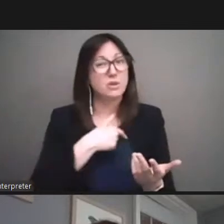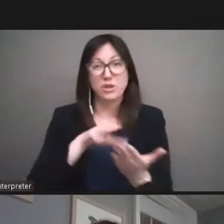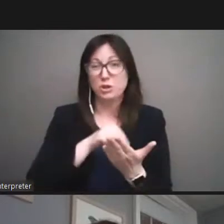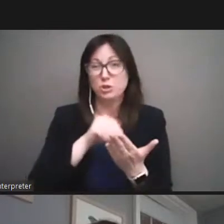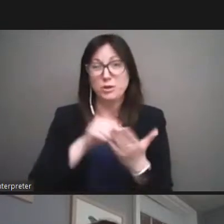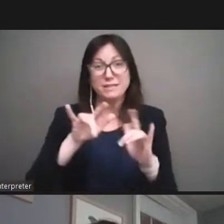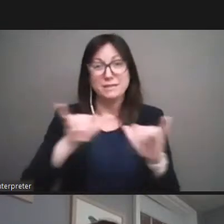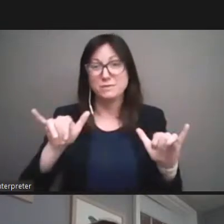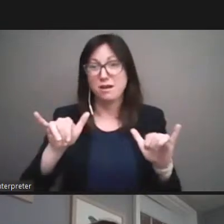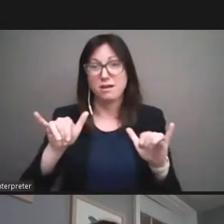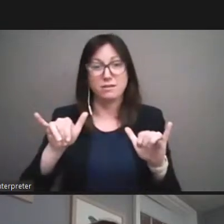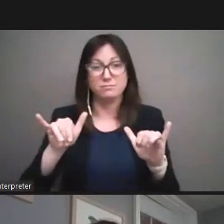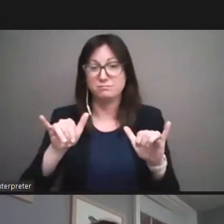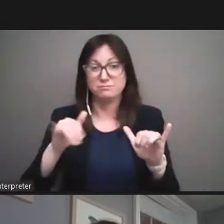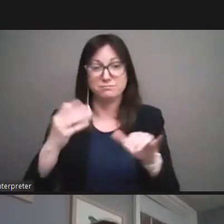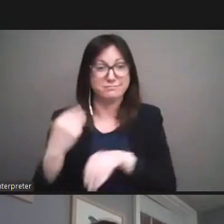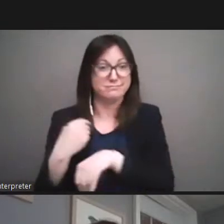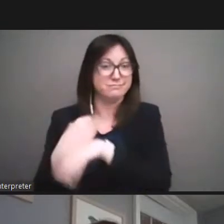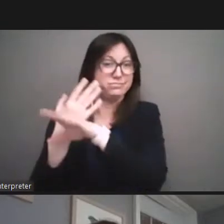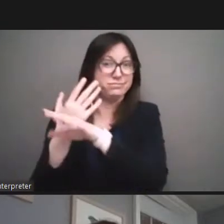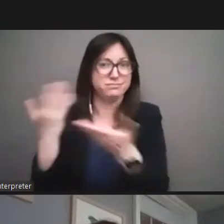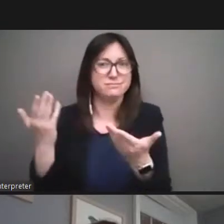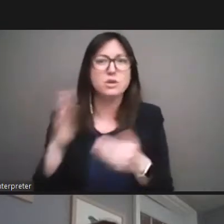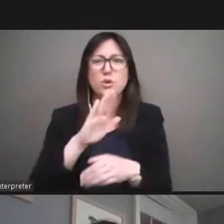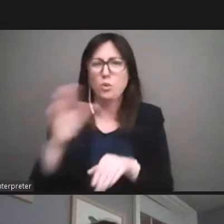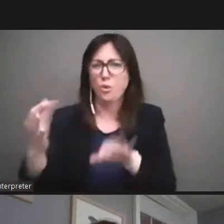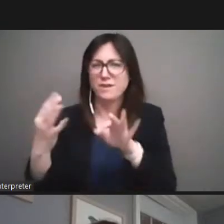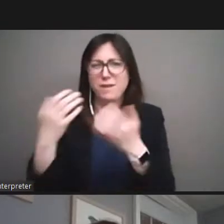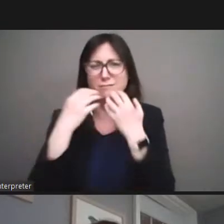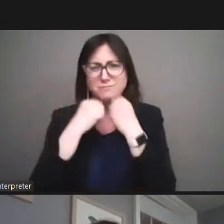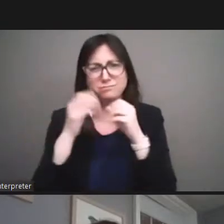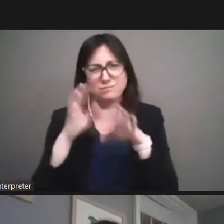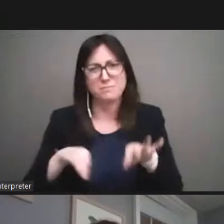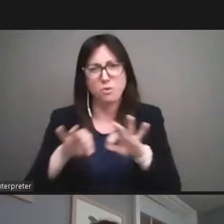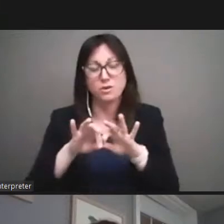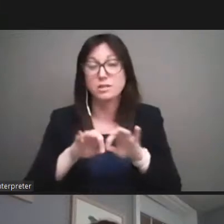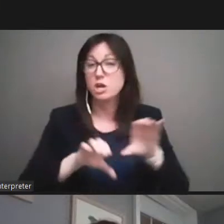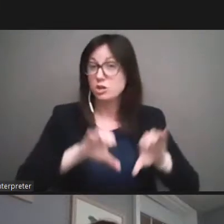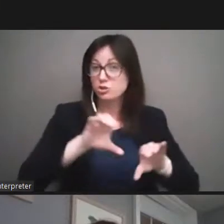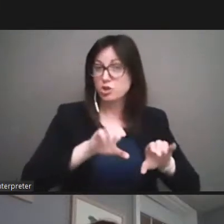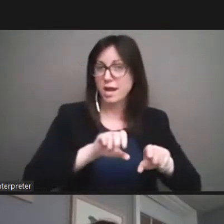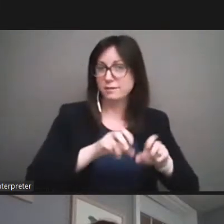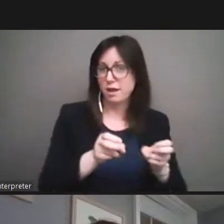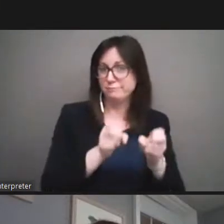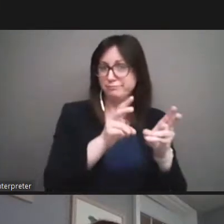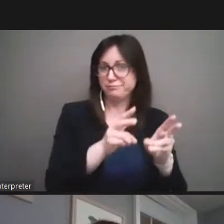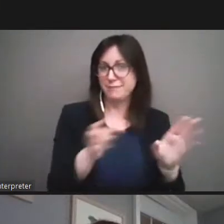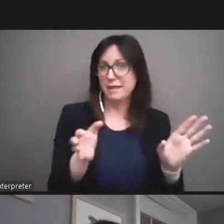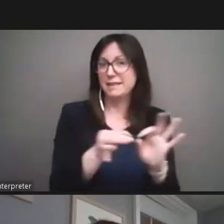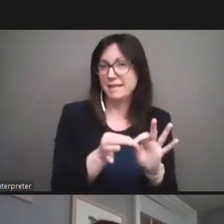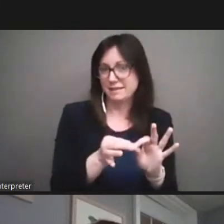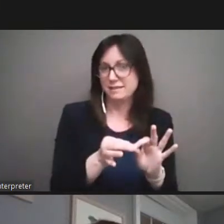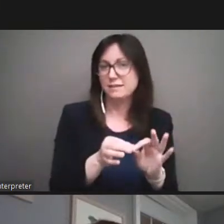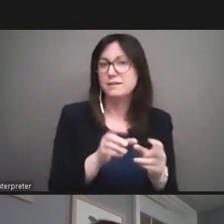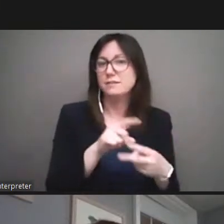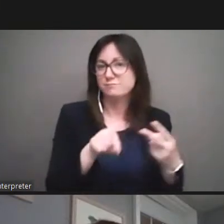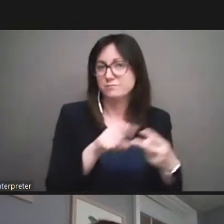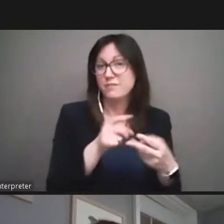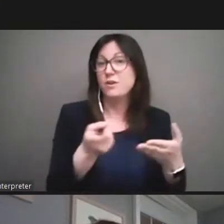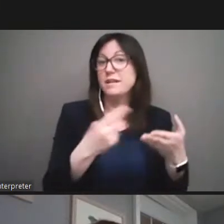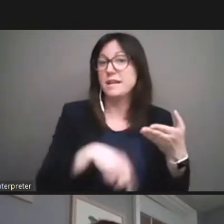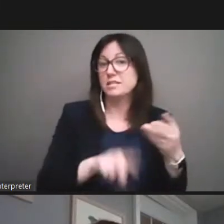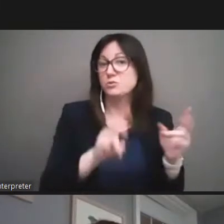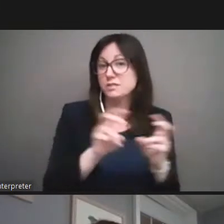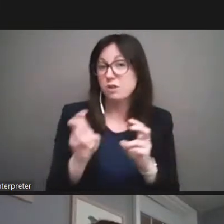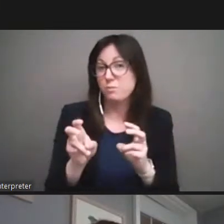this meetup, and your feedback's important. So there's a link in the chat, and it'll be in the follow-up email too. Next week's